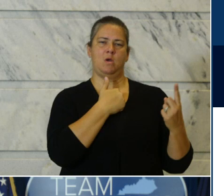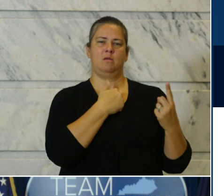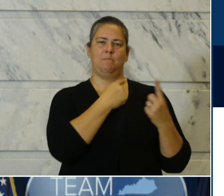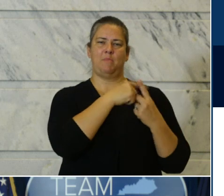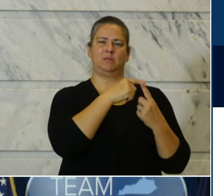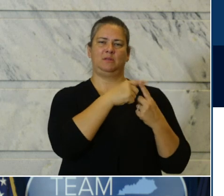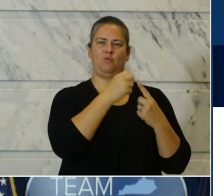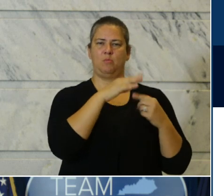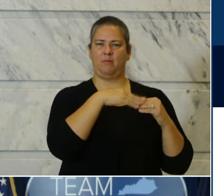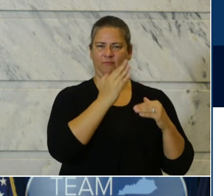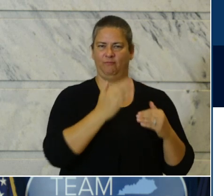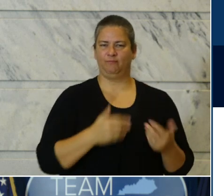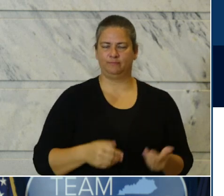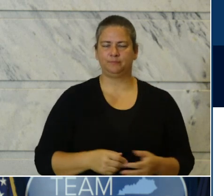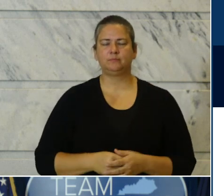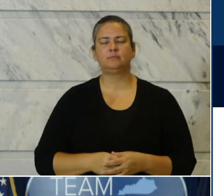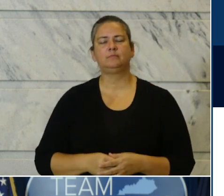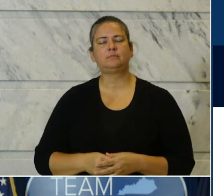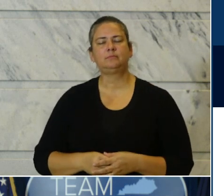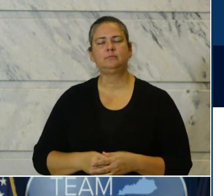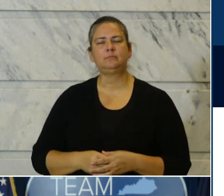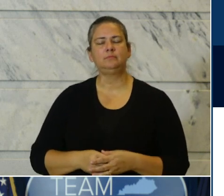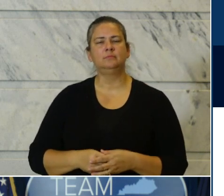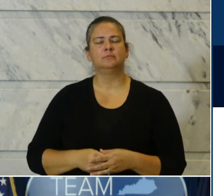positive case.